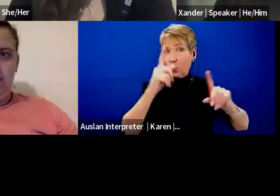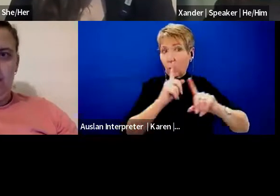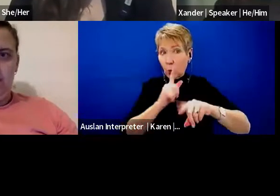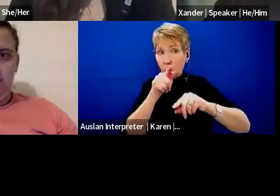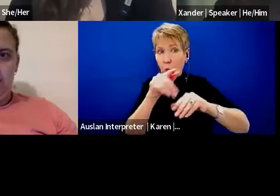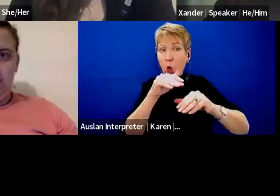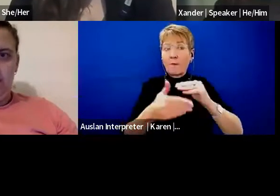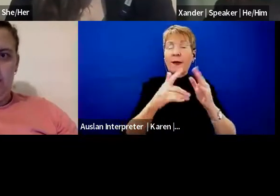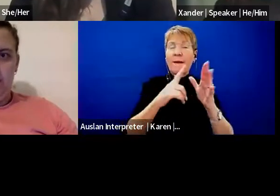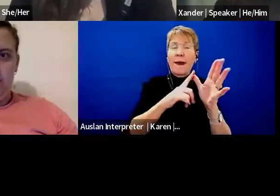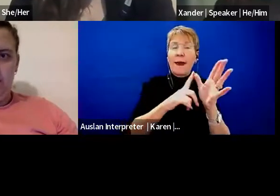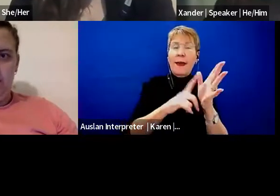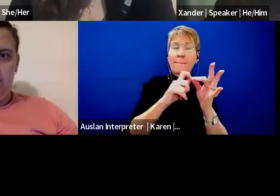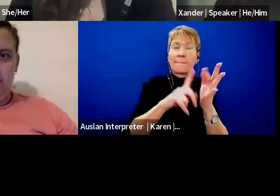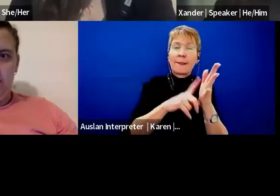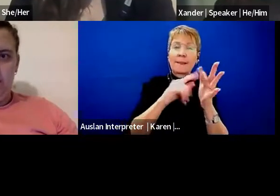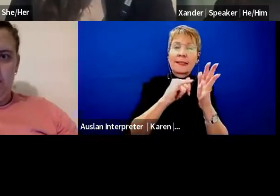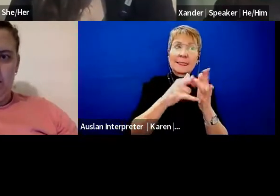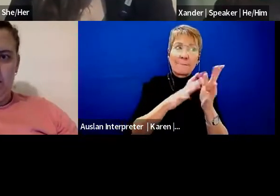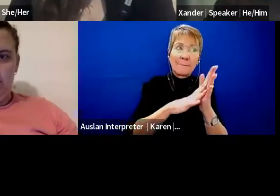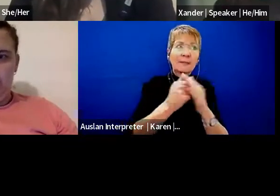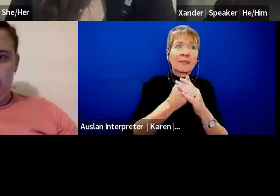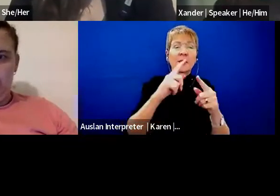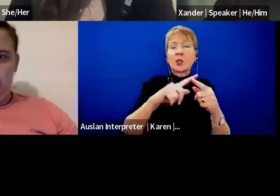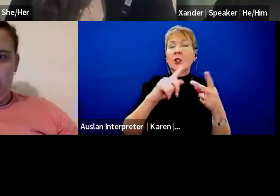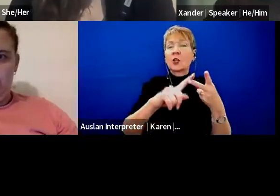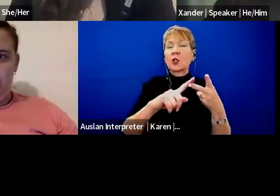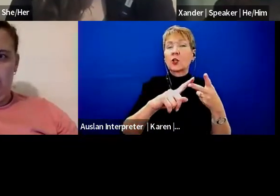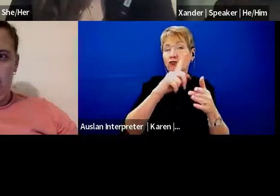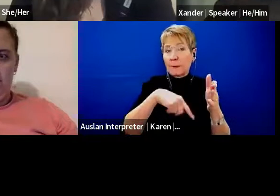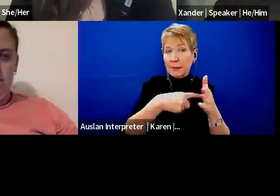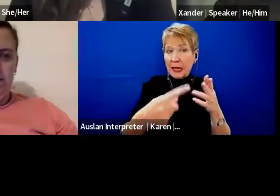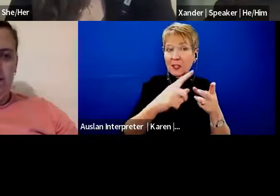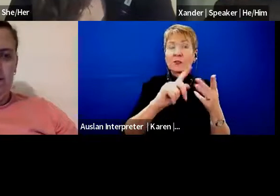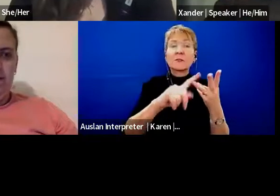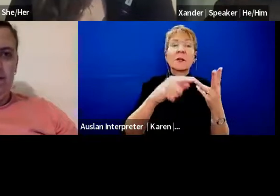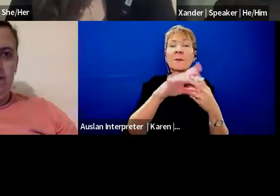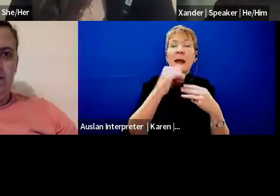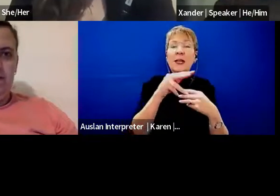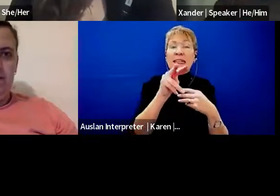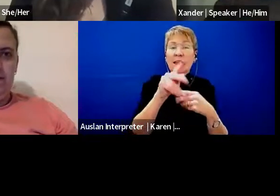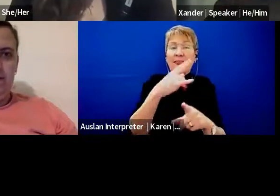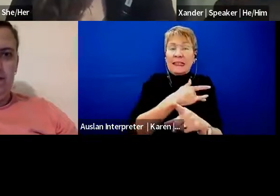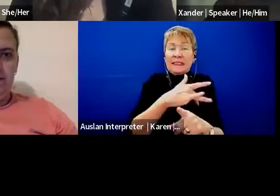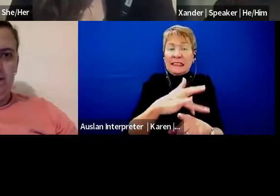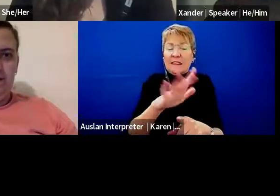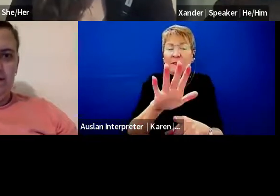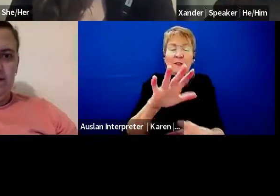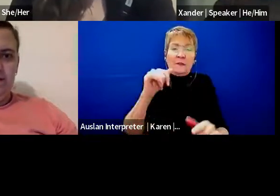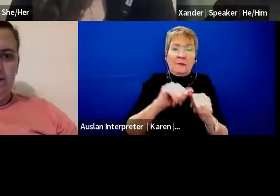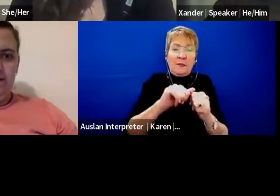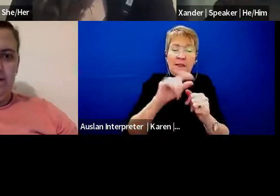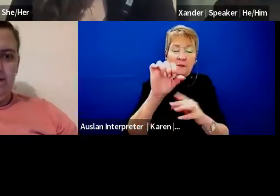ableism or discrimination. People can choose not to hear the sensitive information. Later on, we might not want to